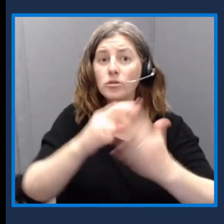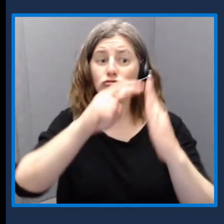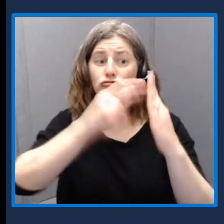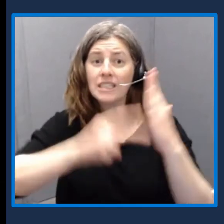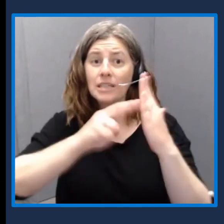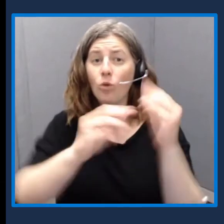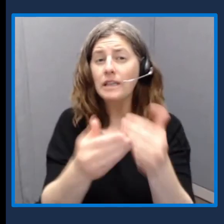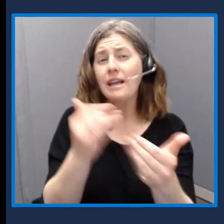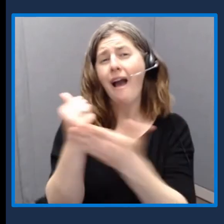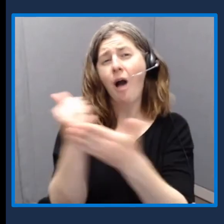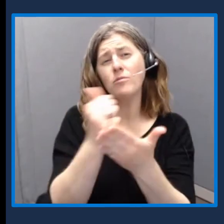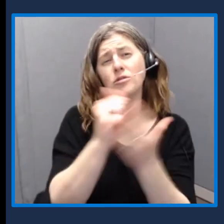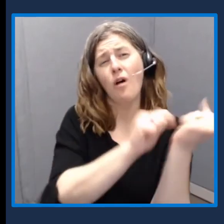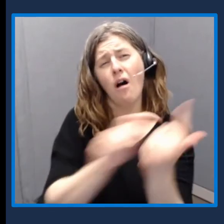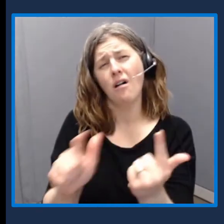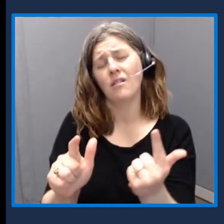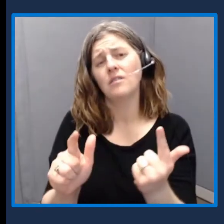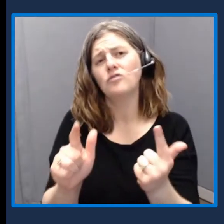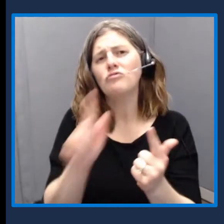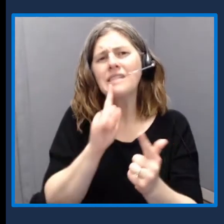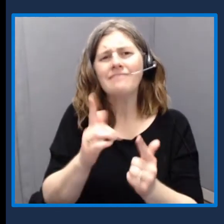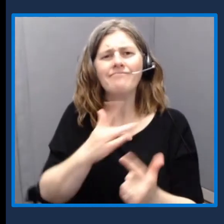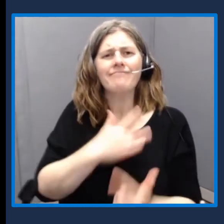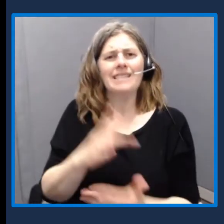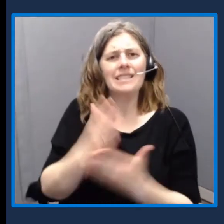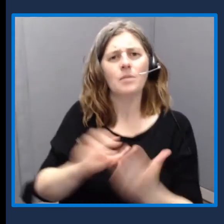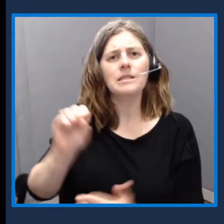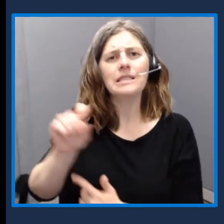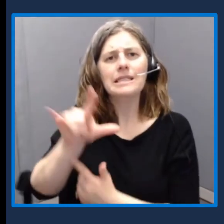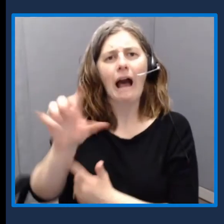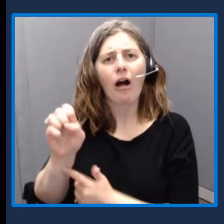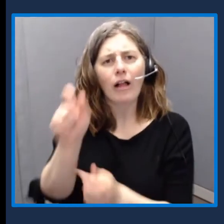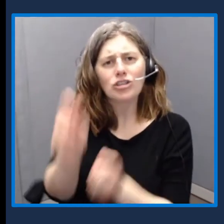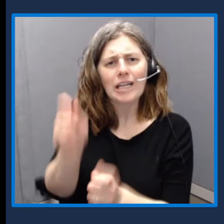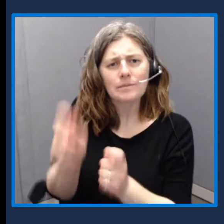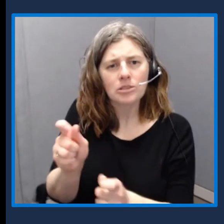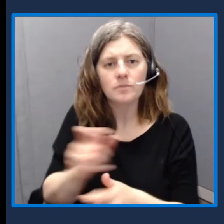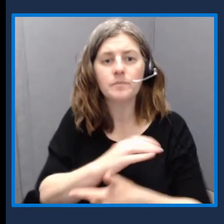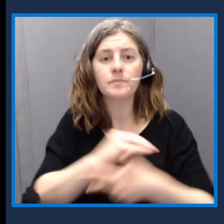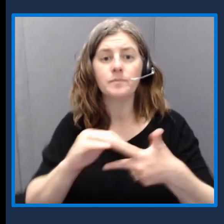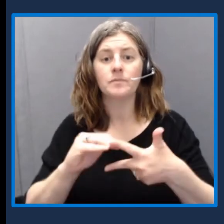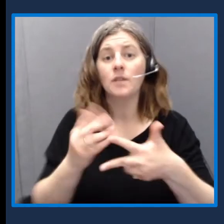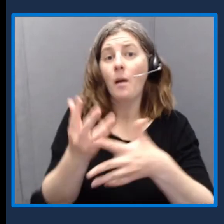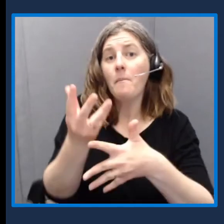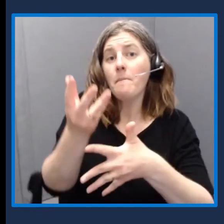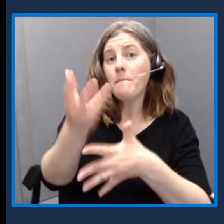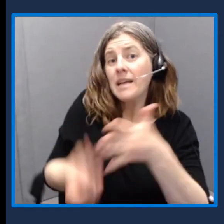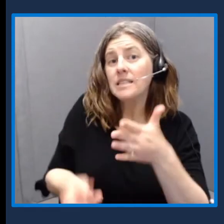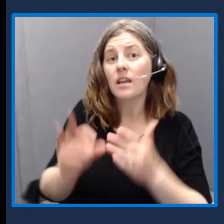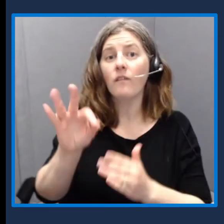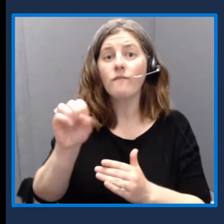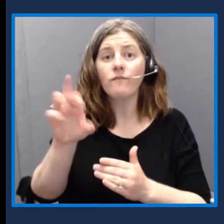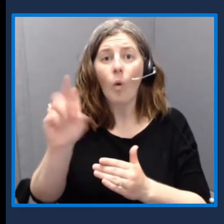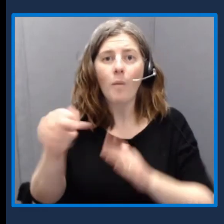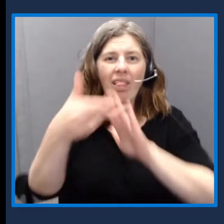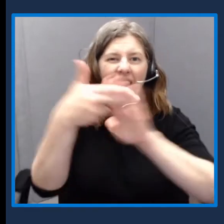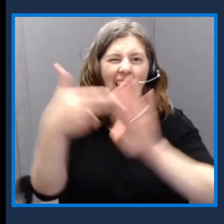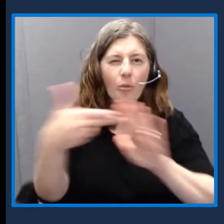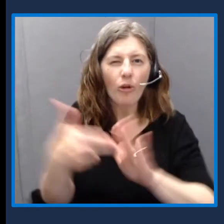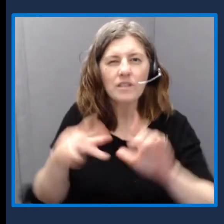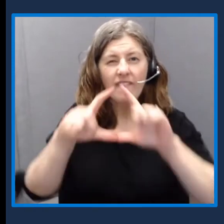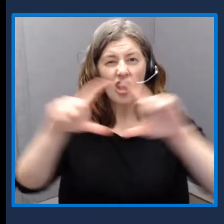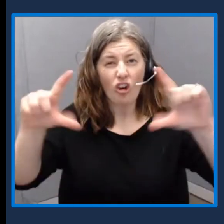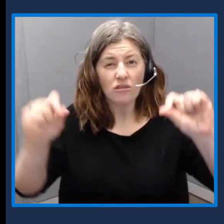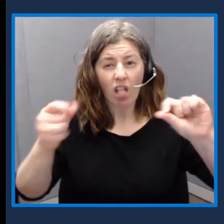area. And usually that's, some styling adjustments that can be made. Missing form fields, missing labels for form fields is